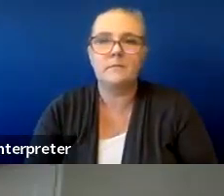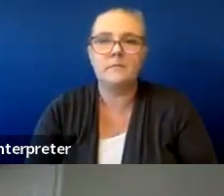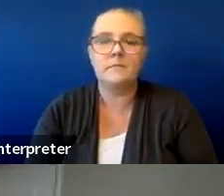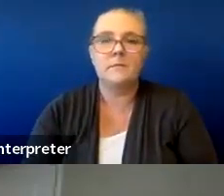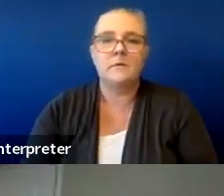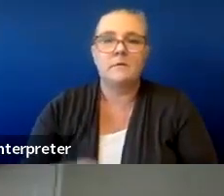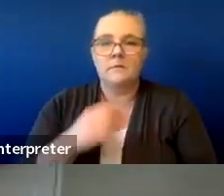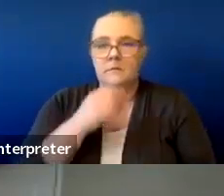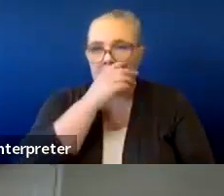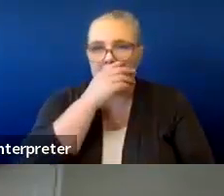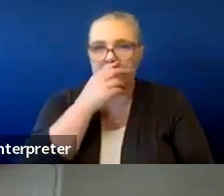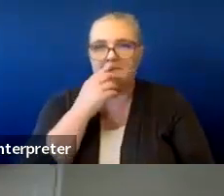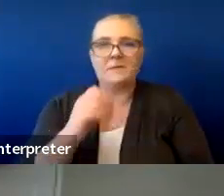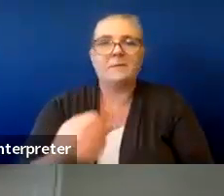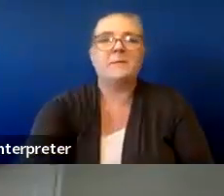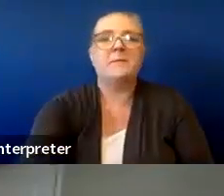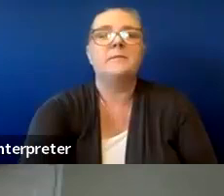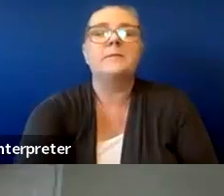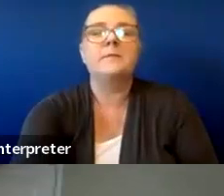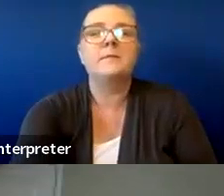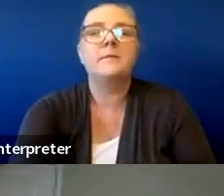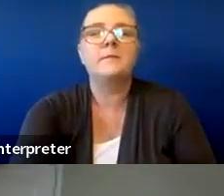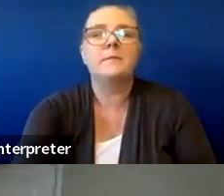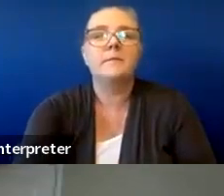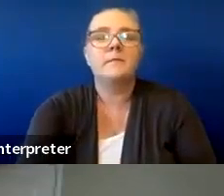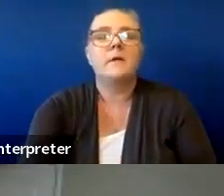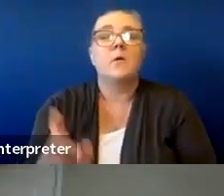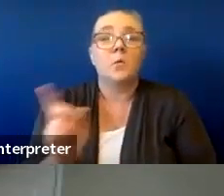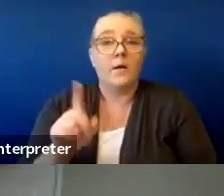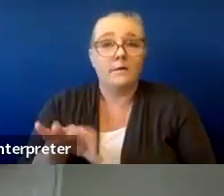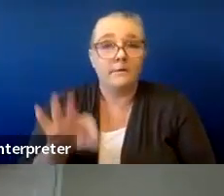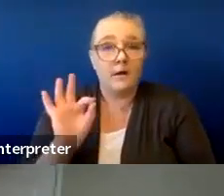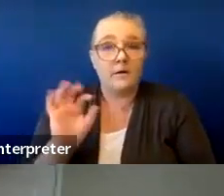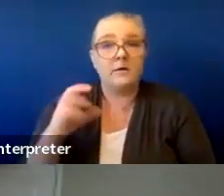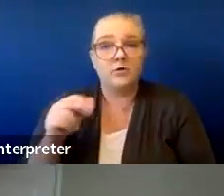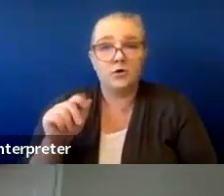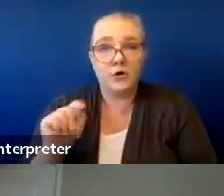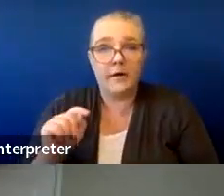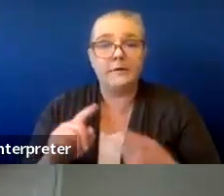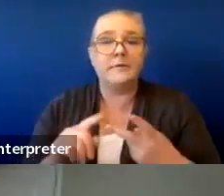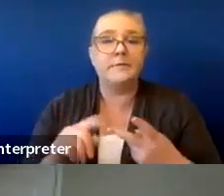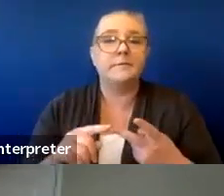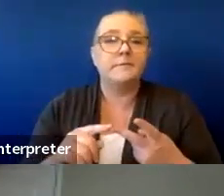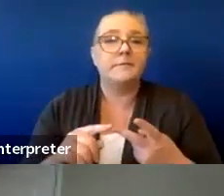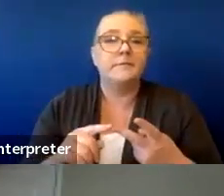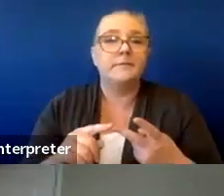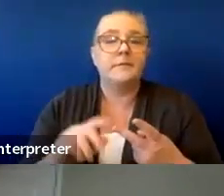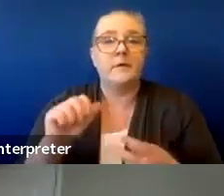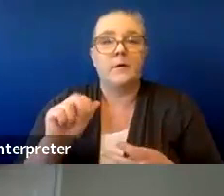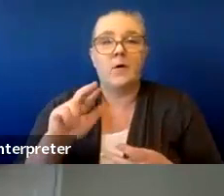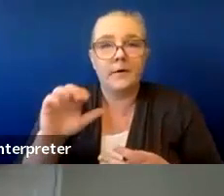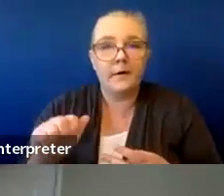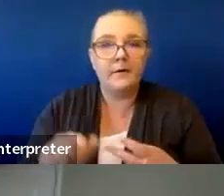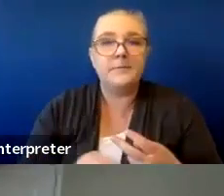this information, the link in the chat for you, but you can also go to ARCA current events. You could just Google it and that would come right up and or the